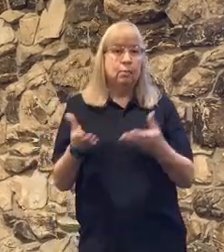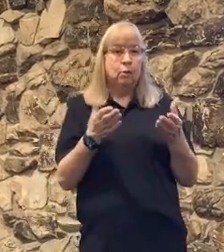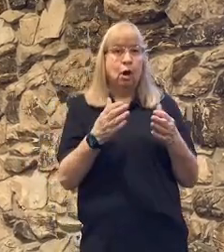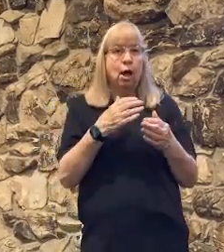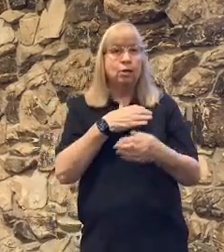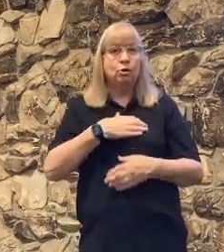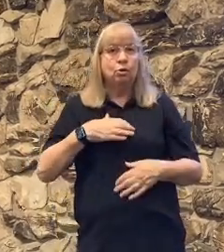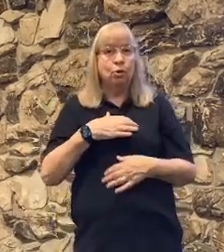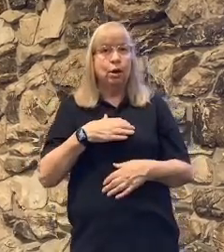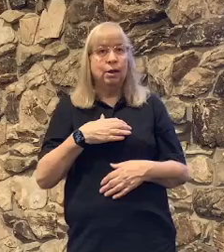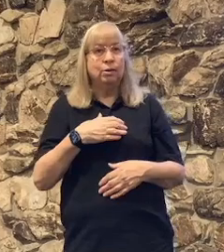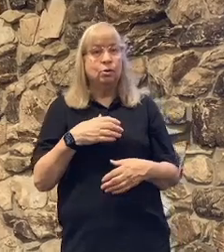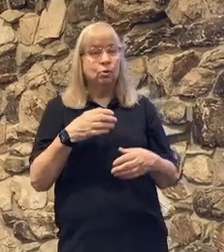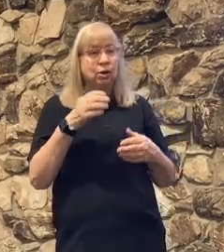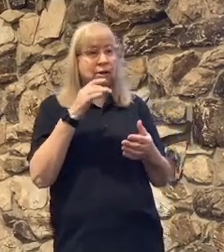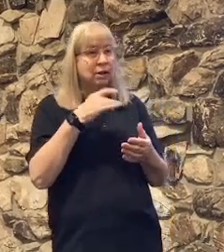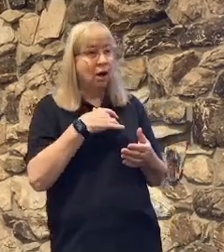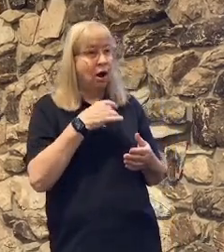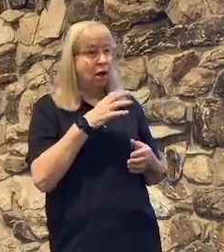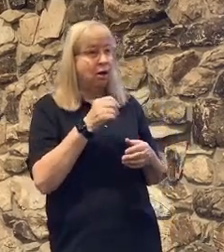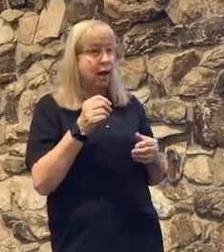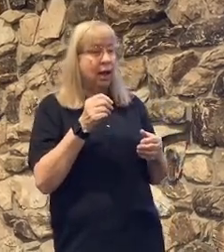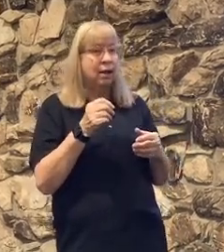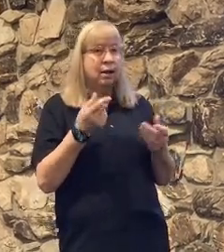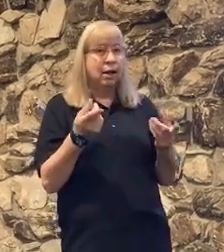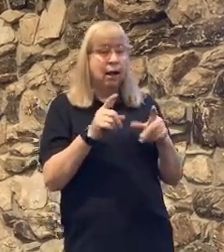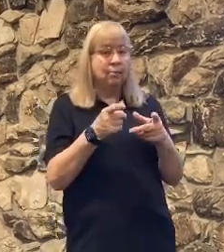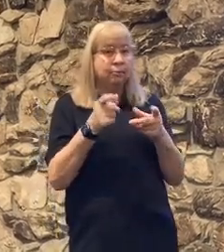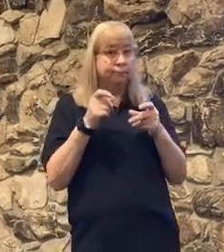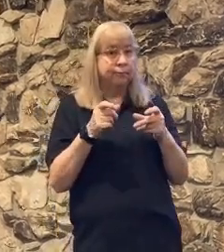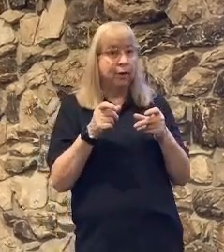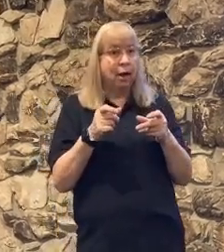heart. And suddenly, all the ministry, and